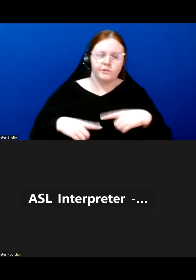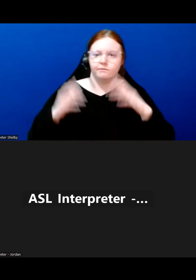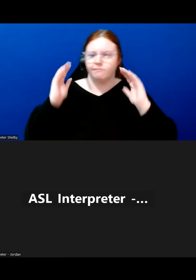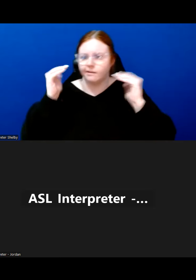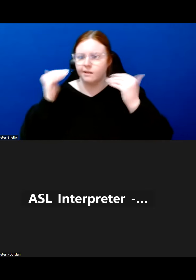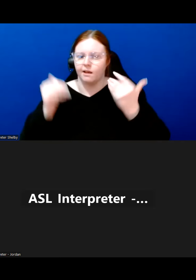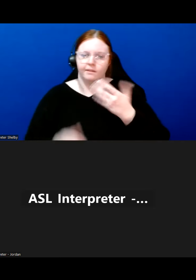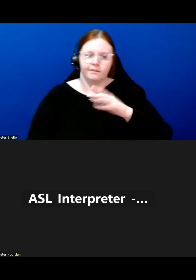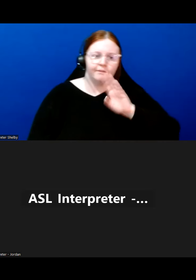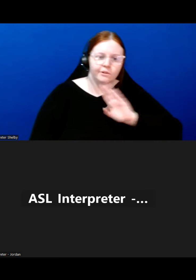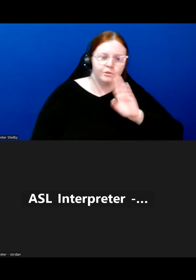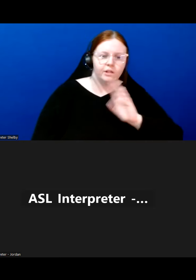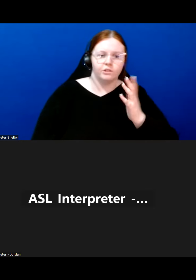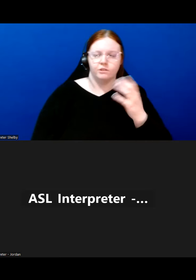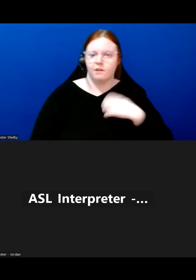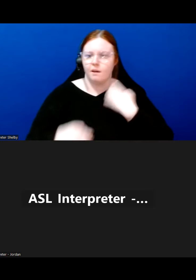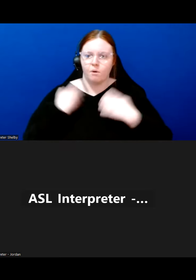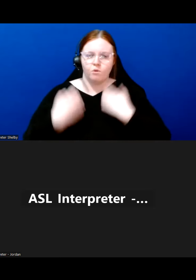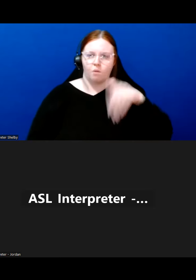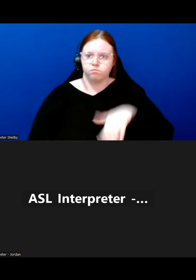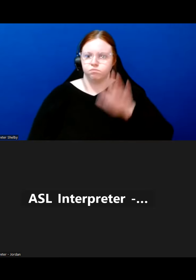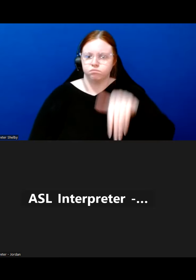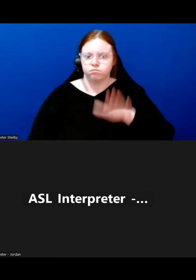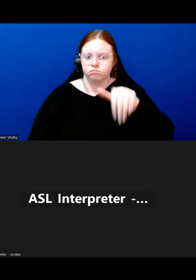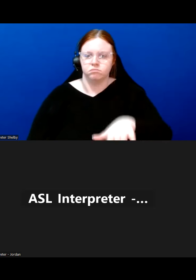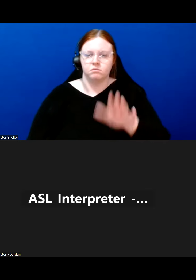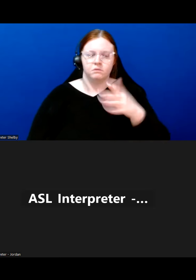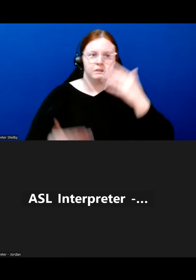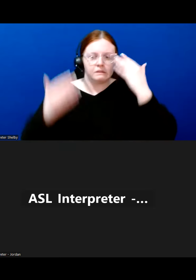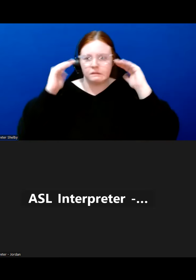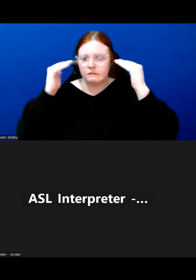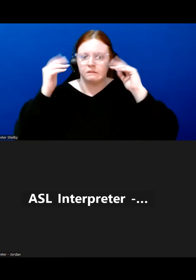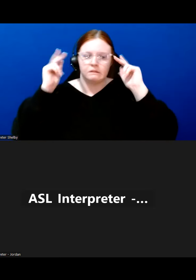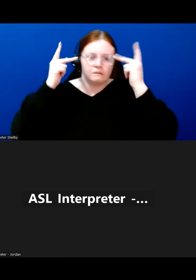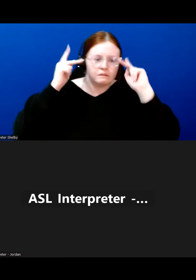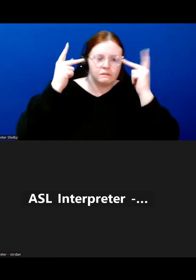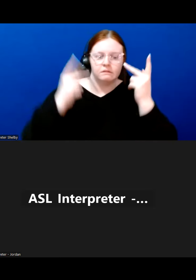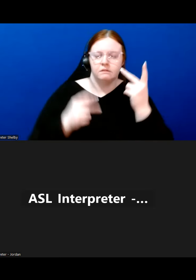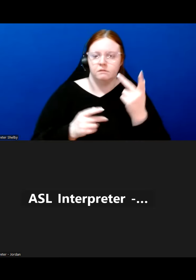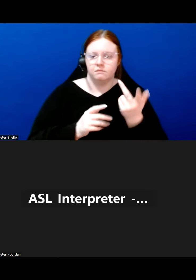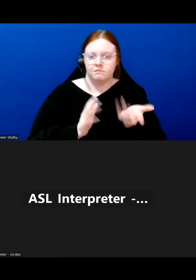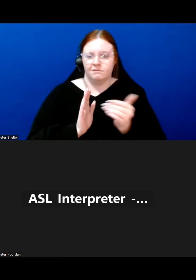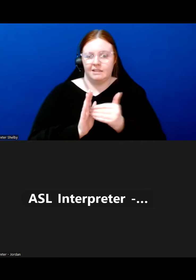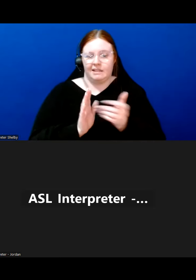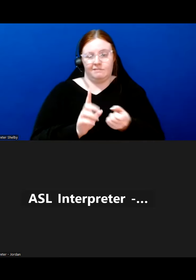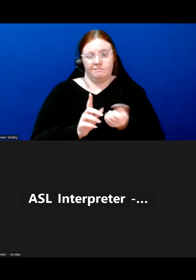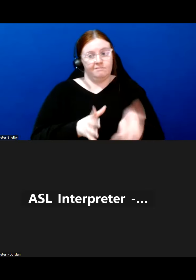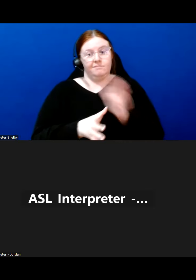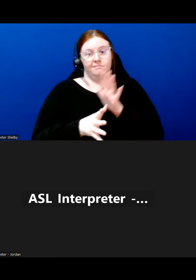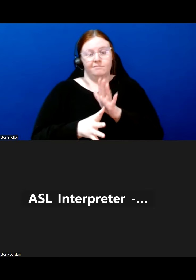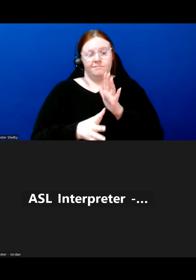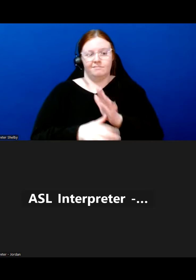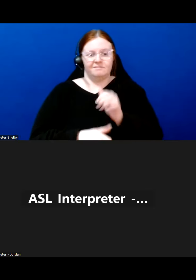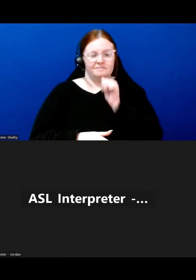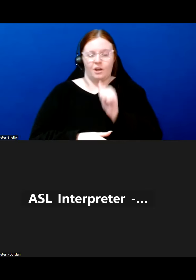frustration, emotional instability, paranoia, and again, the big one is less likely to